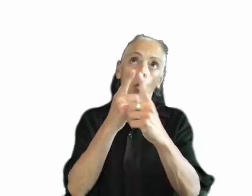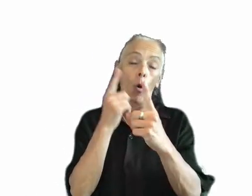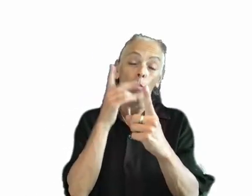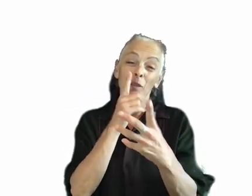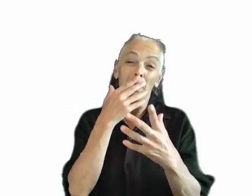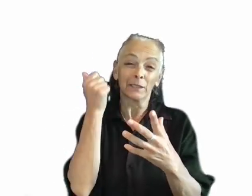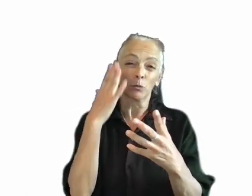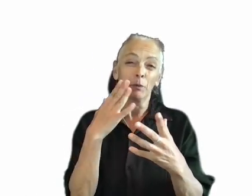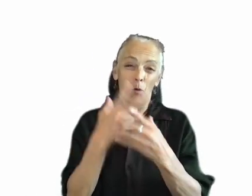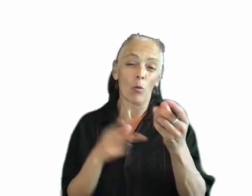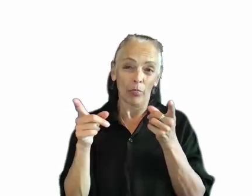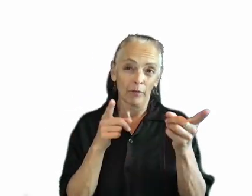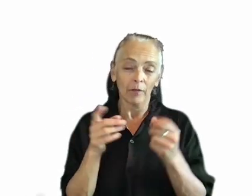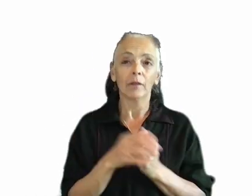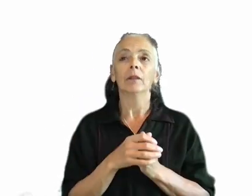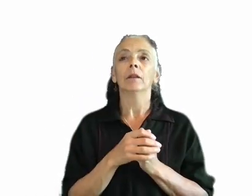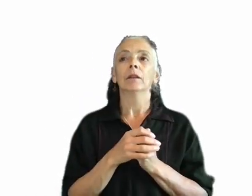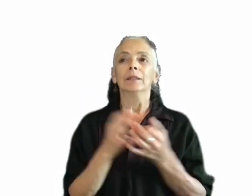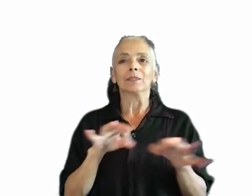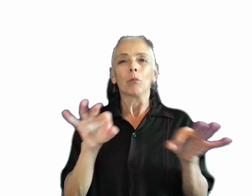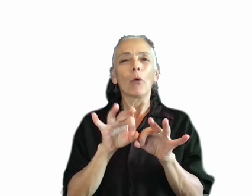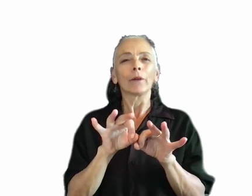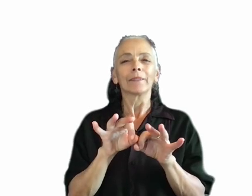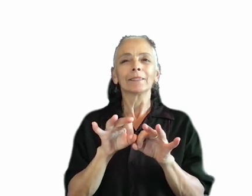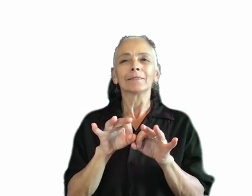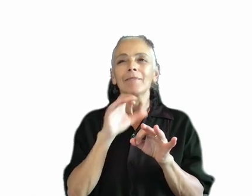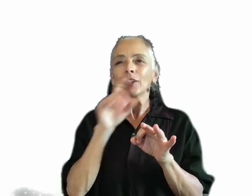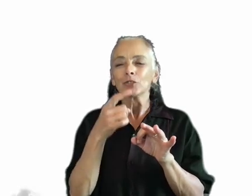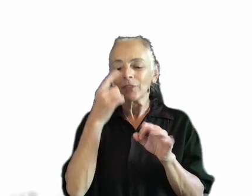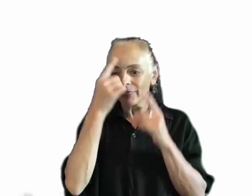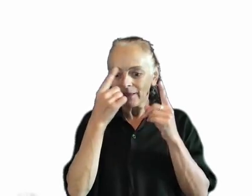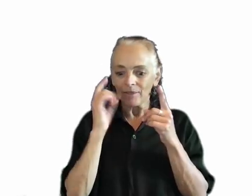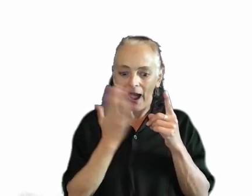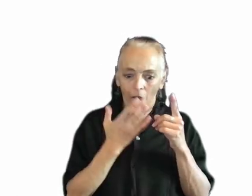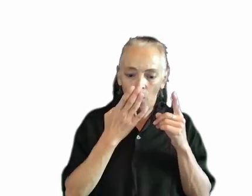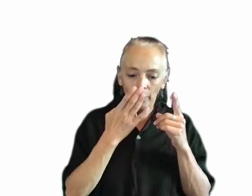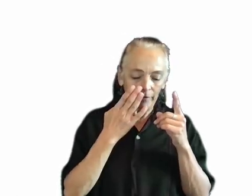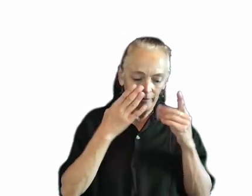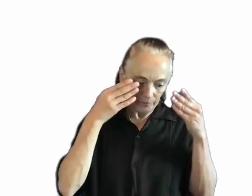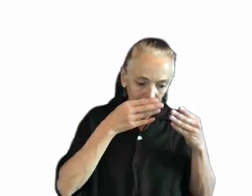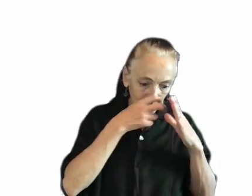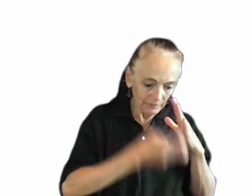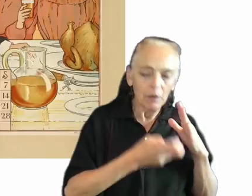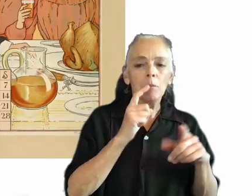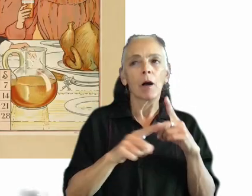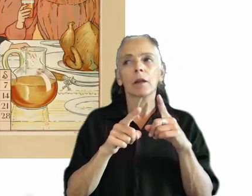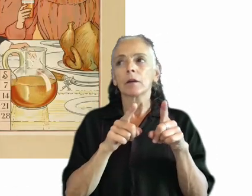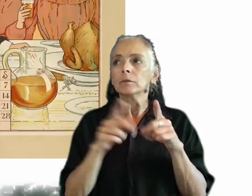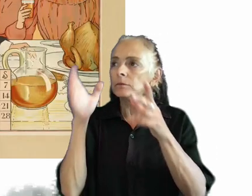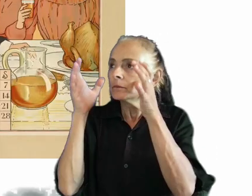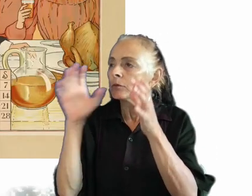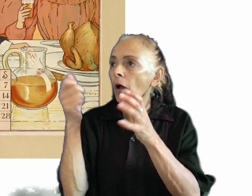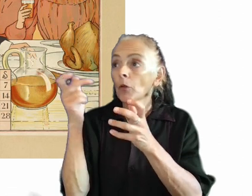important to get out of our heads and learn from players of other games or even people who don't yet play games